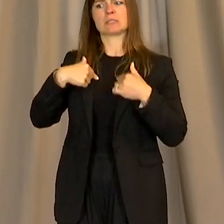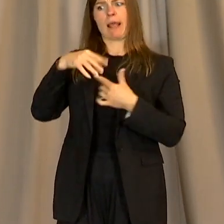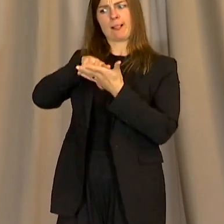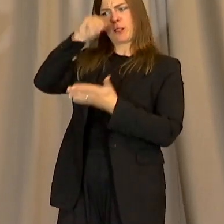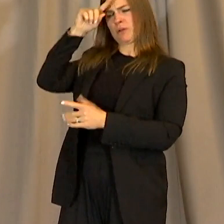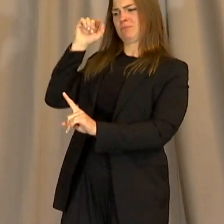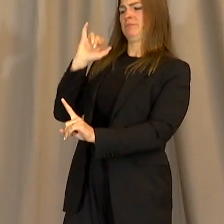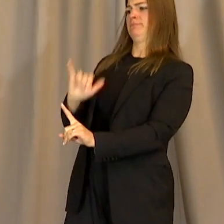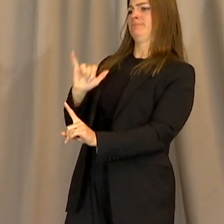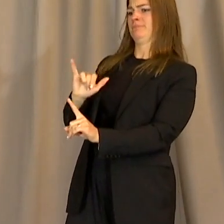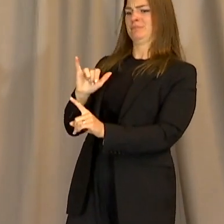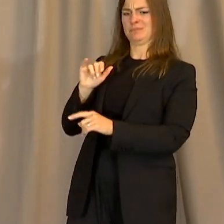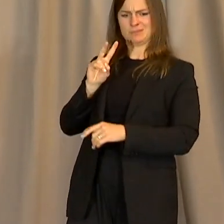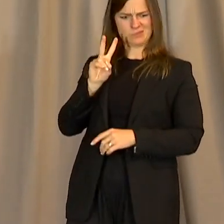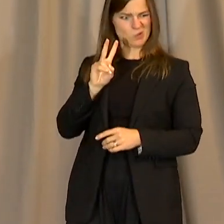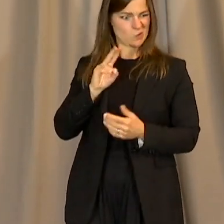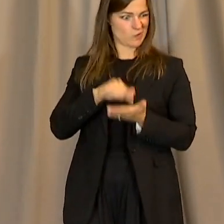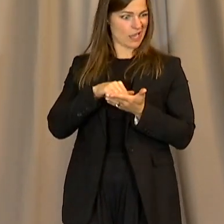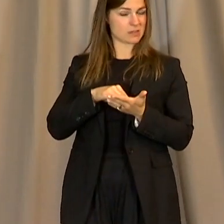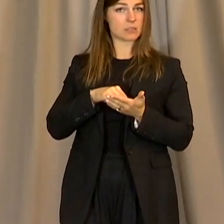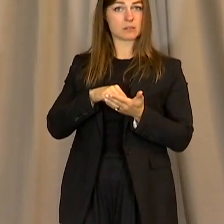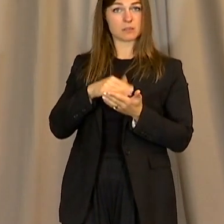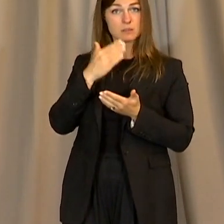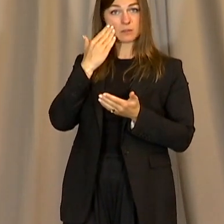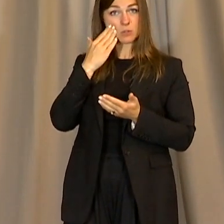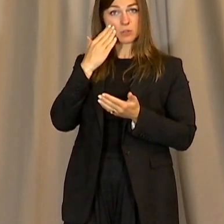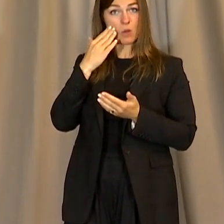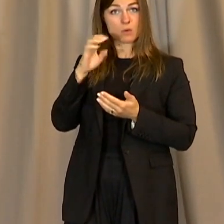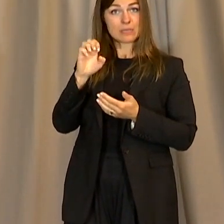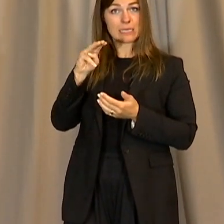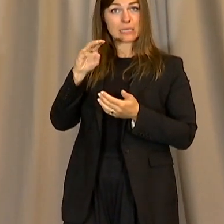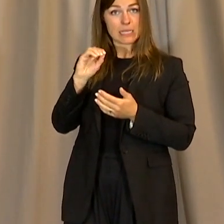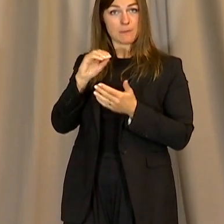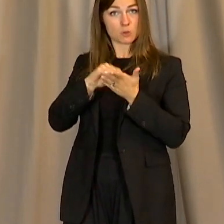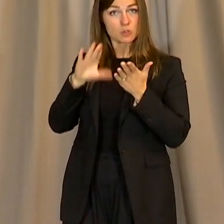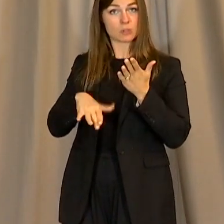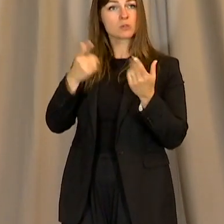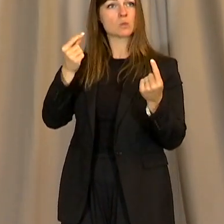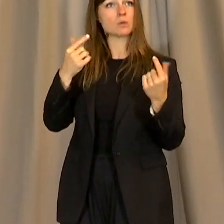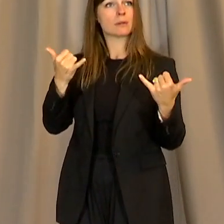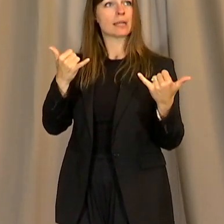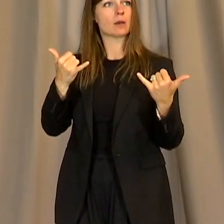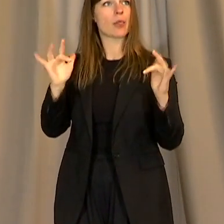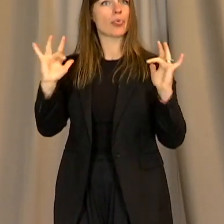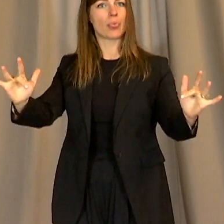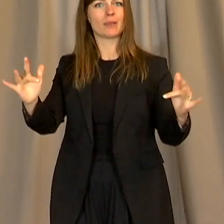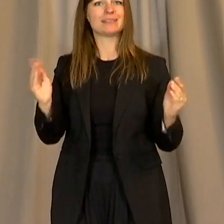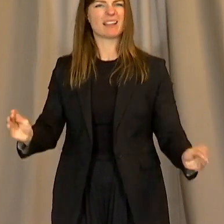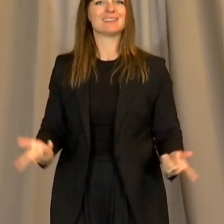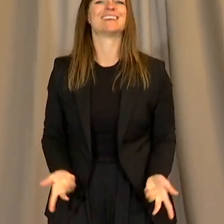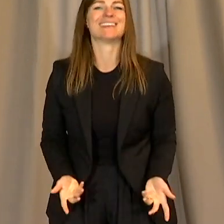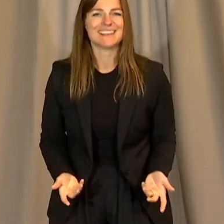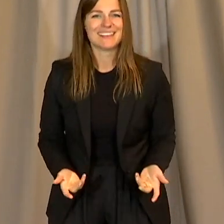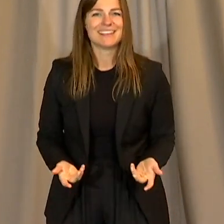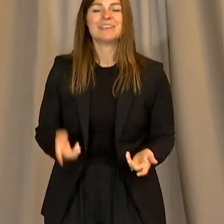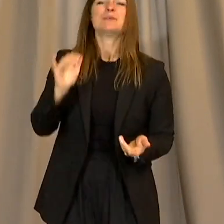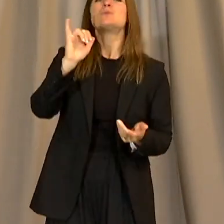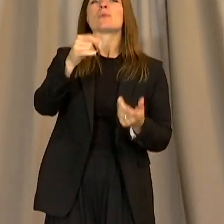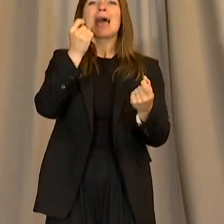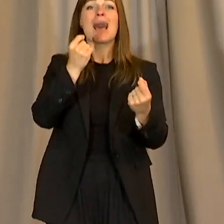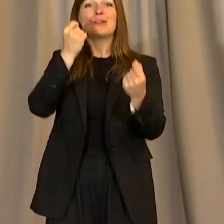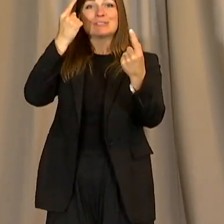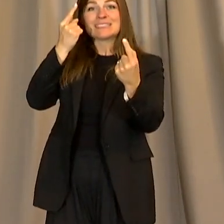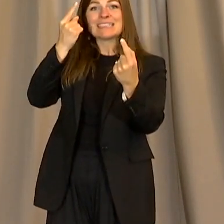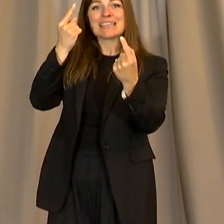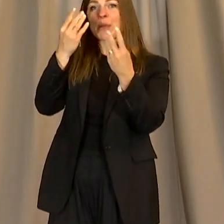counselor in 2000. Do you know where emo students are now? Right, there's not any. So that competence that I had